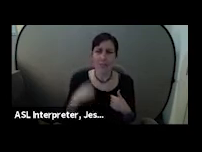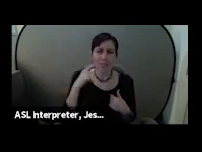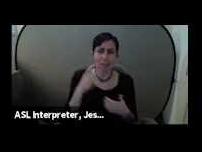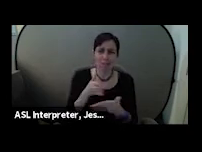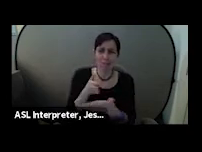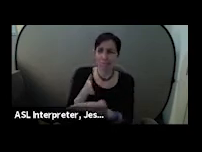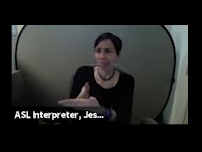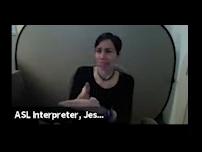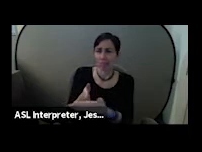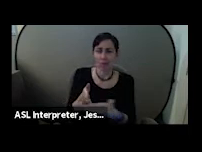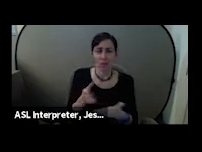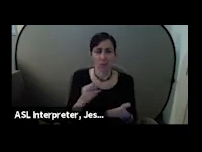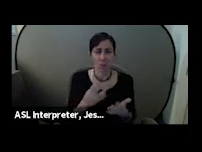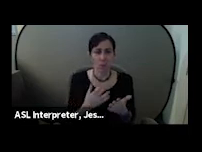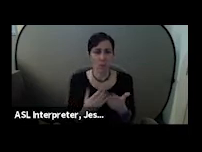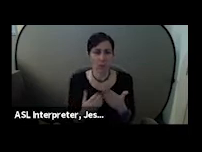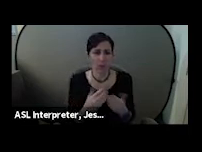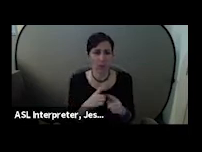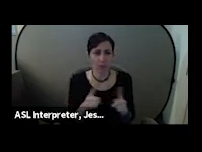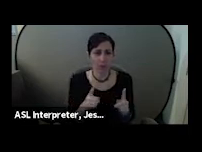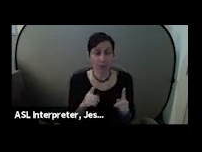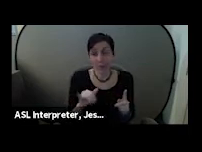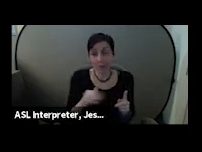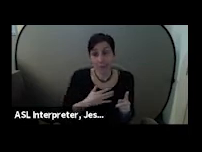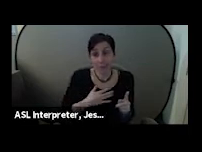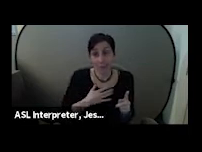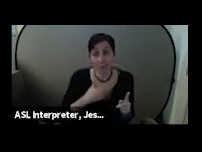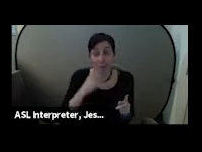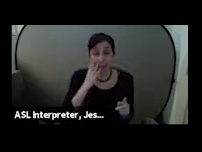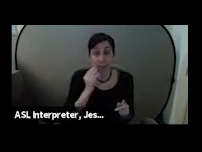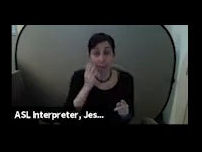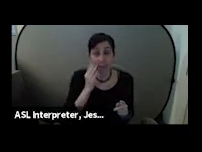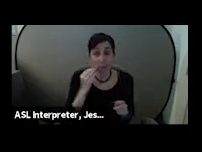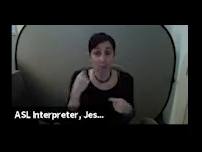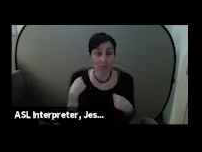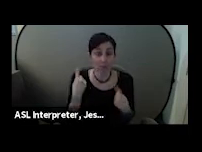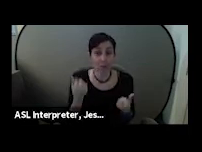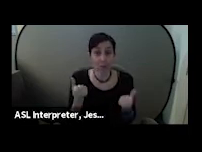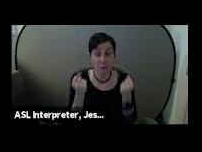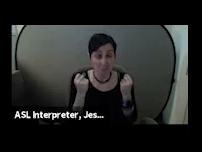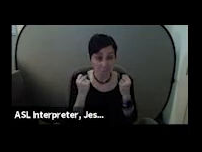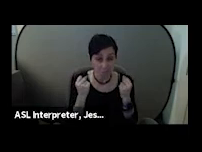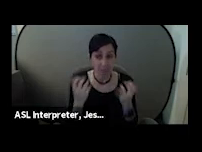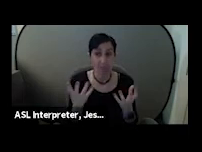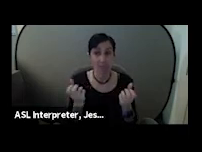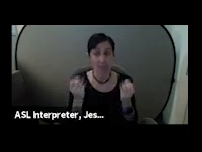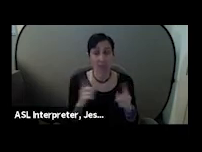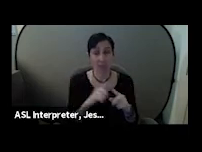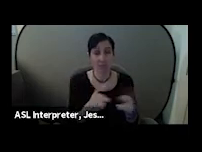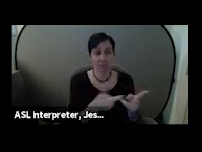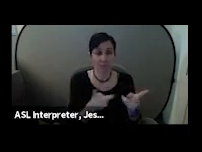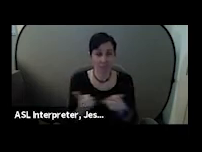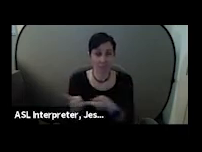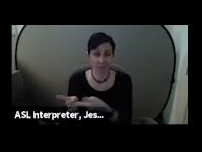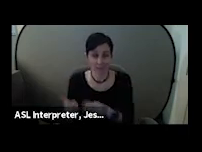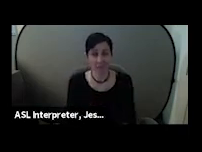or whatever, but this is just anecdotally what I have experienced in many, many settings.